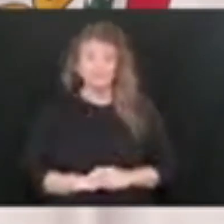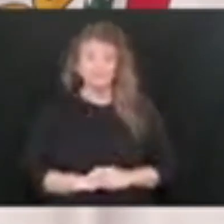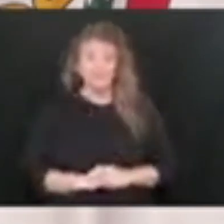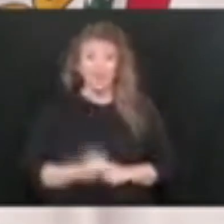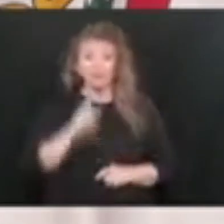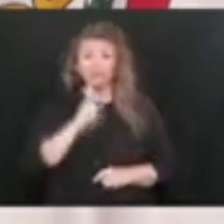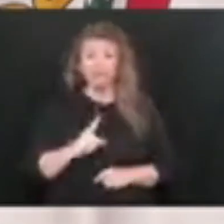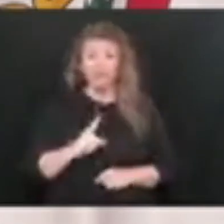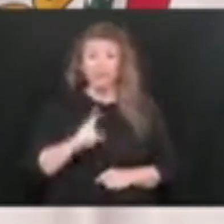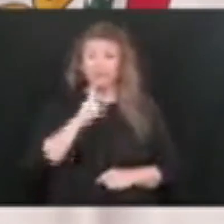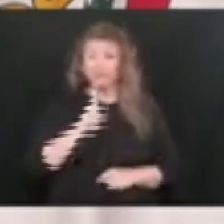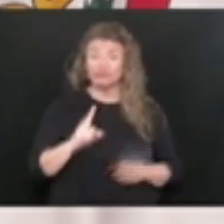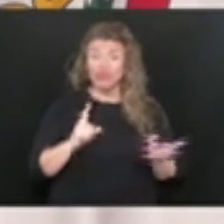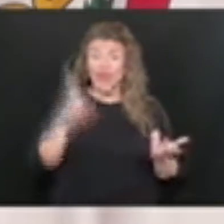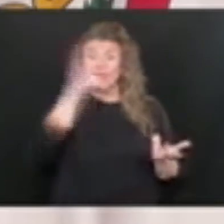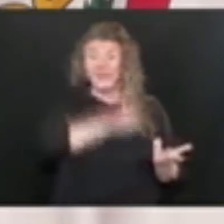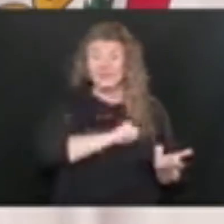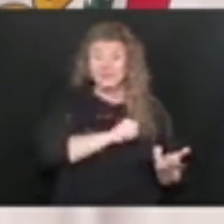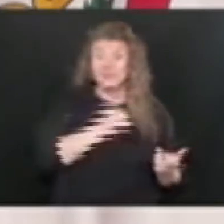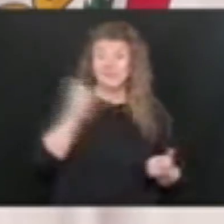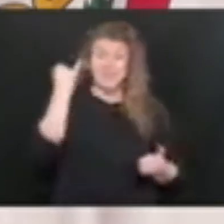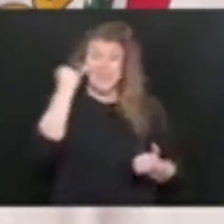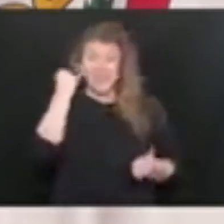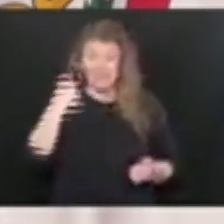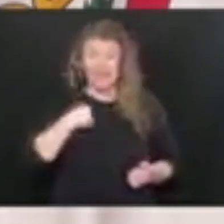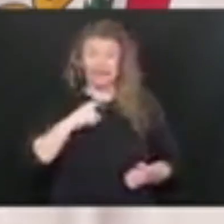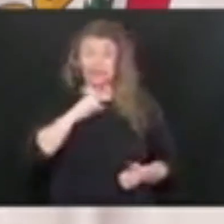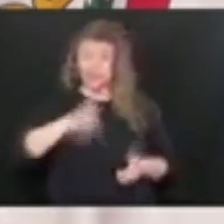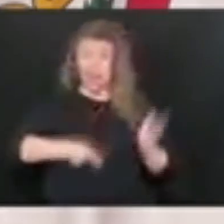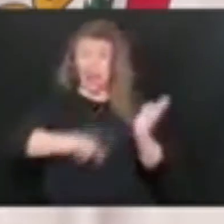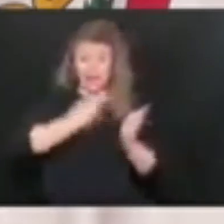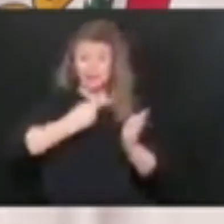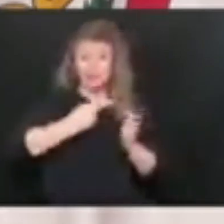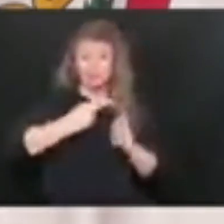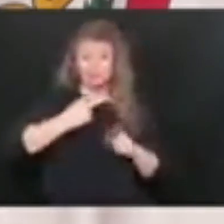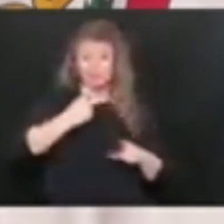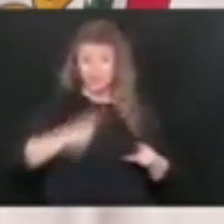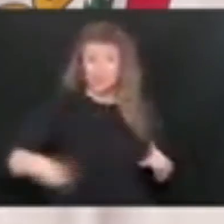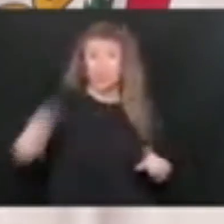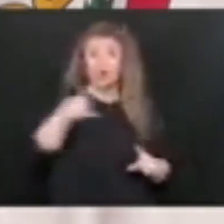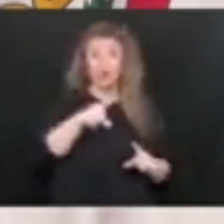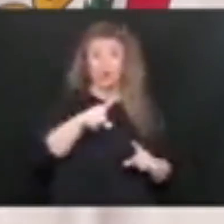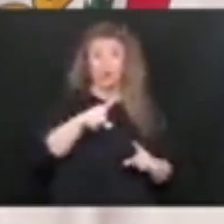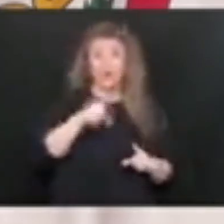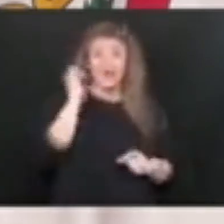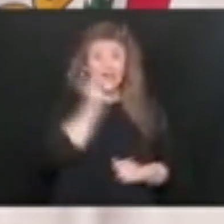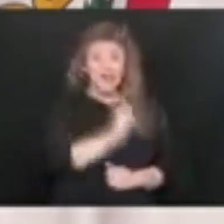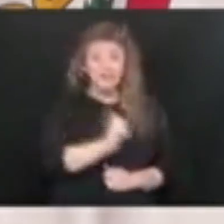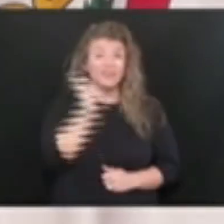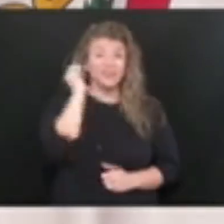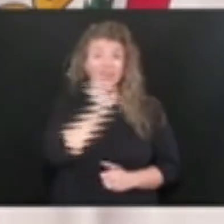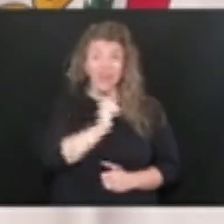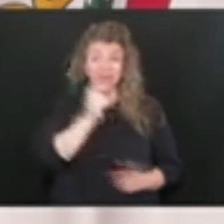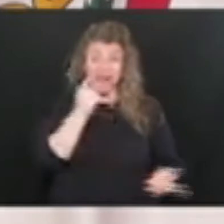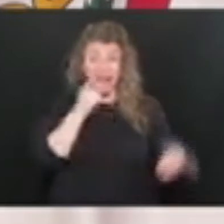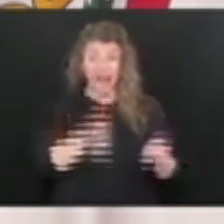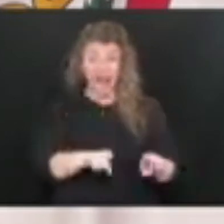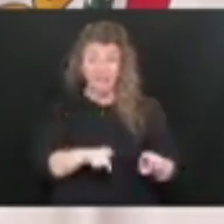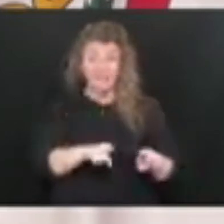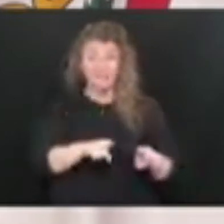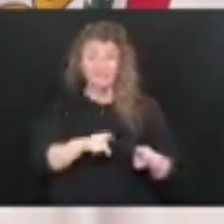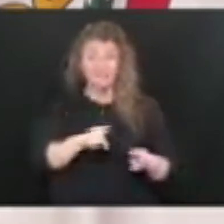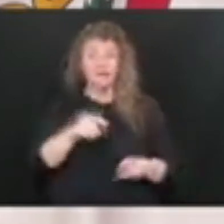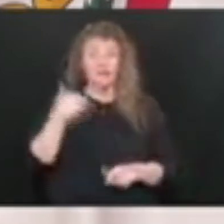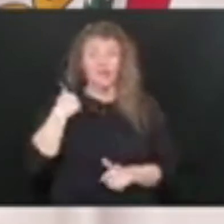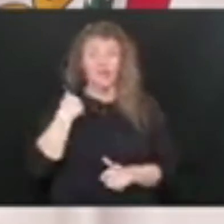Really and truly, I guess if I were to be perfectly honest with you, every day that it comes in single